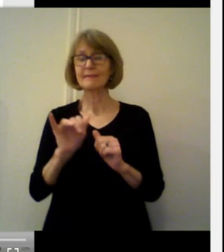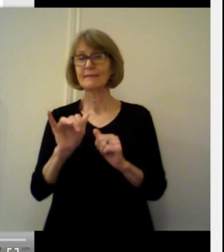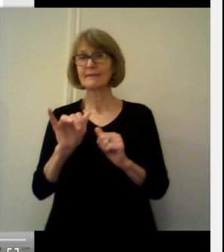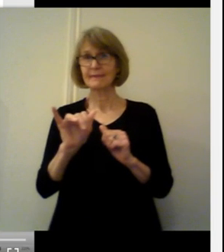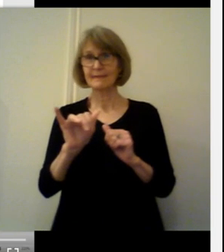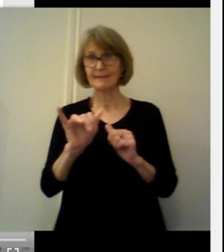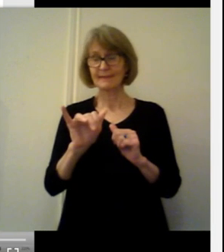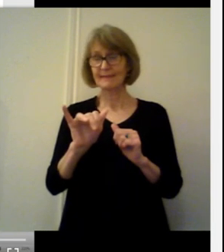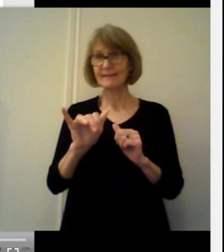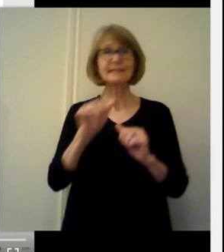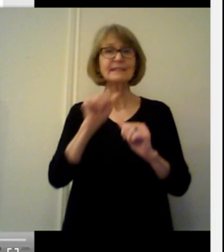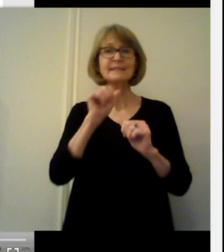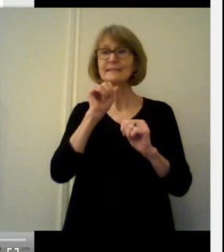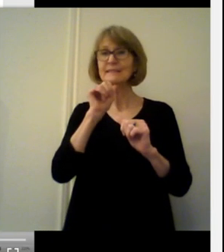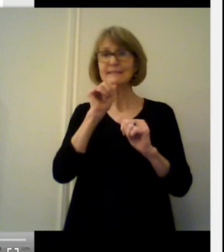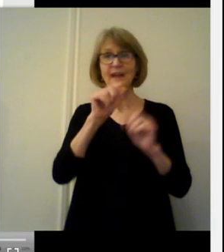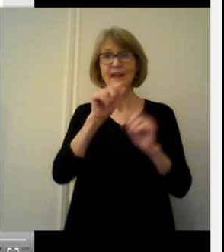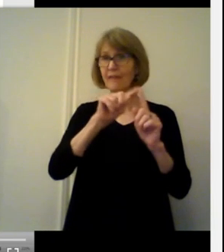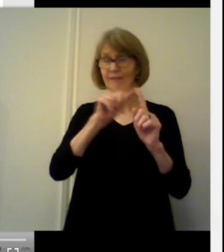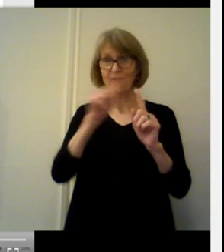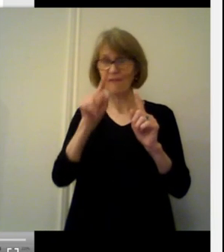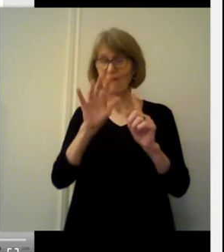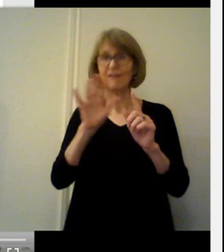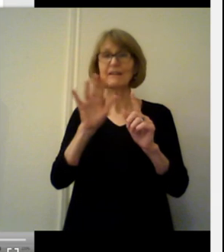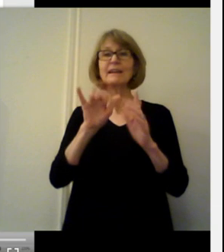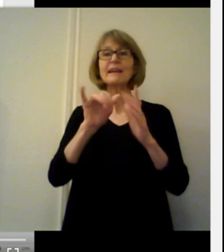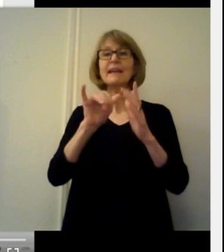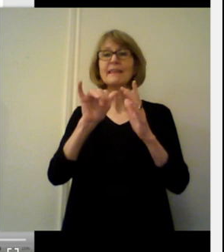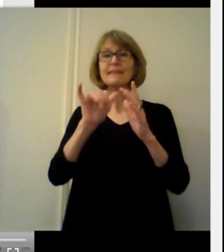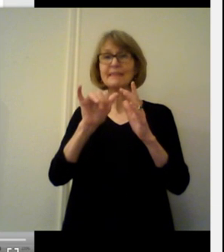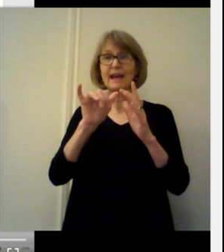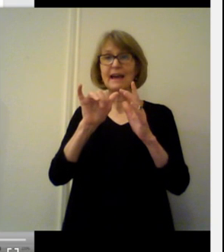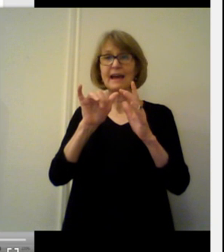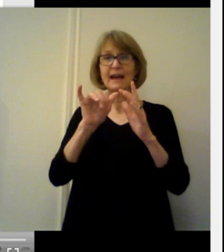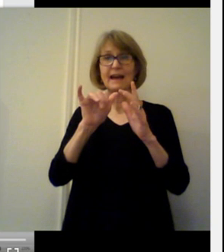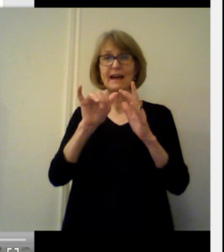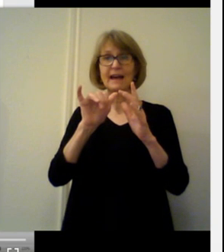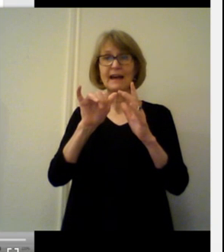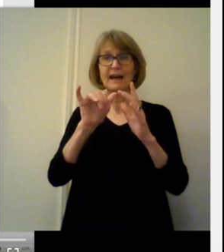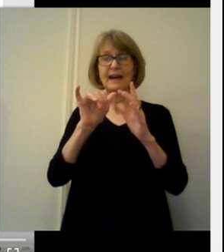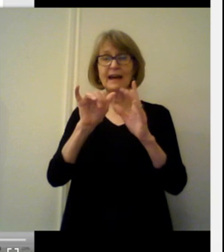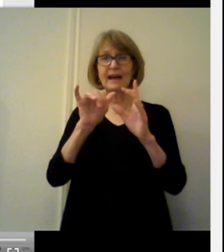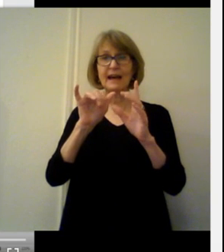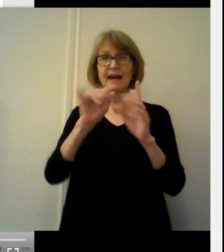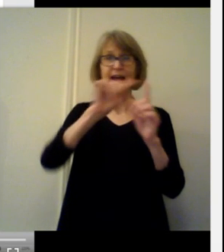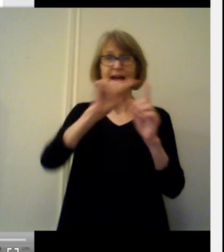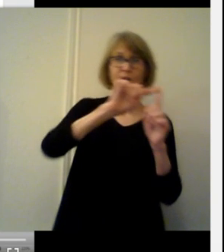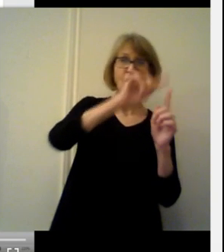inscribed angle. The intercepted arc is going to be all of this right here.